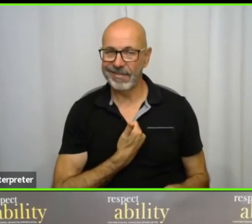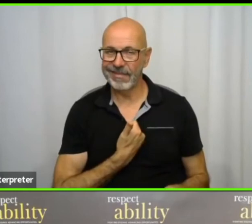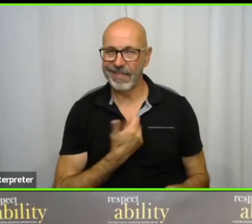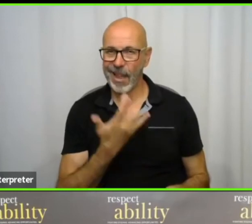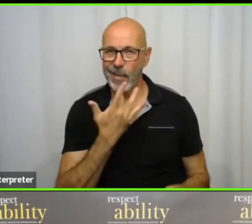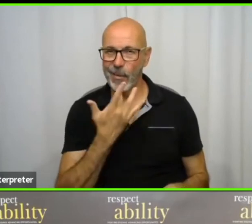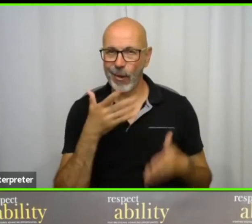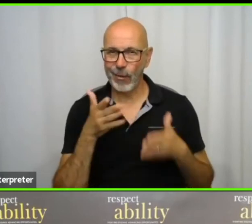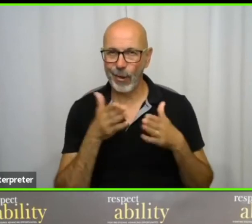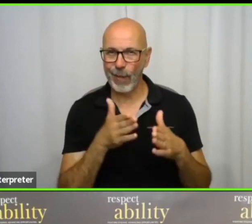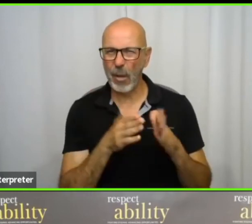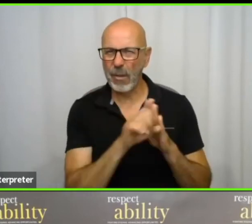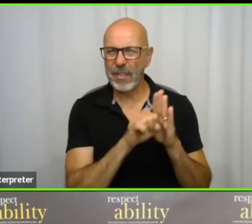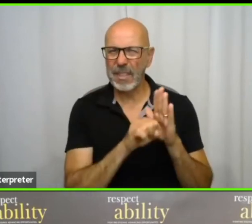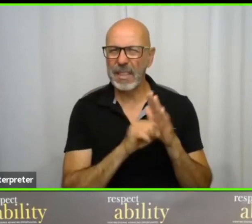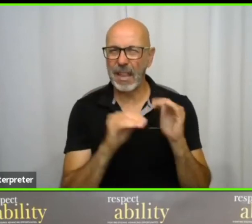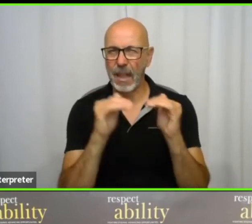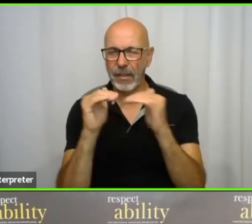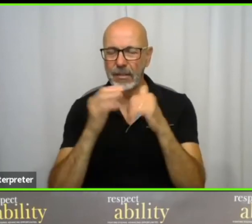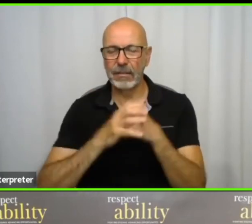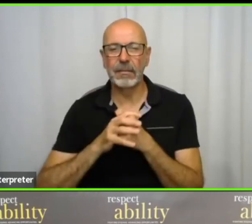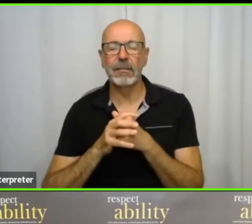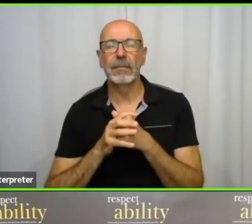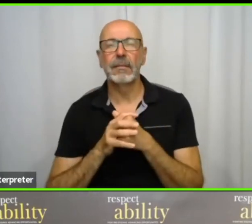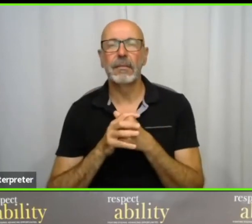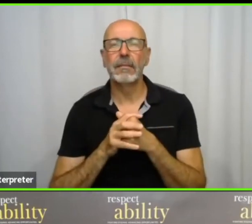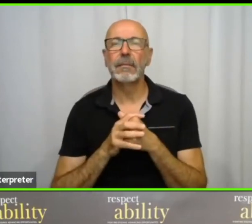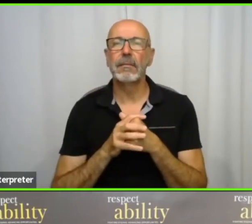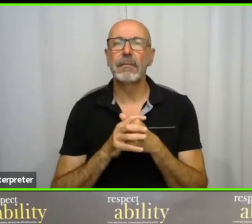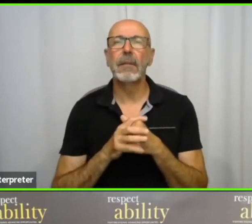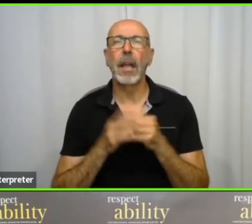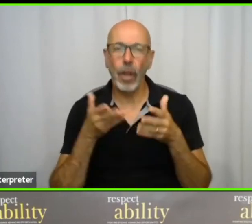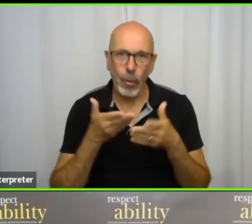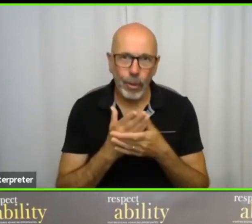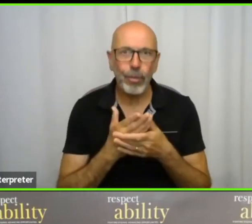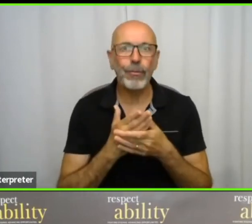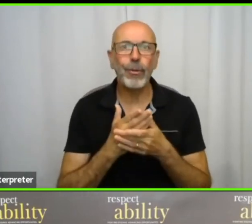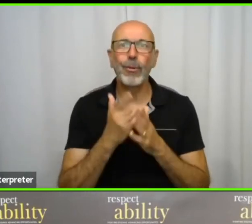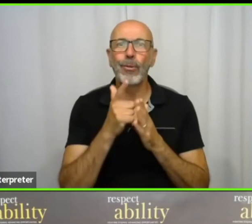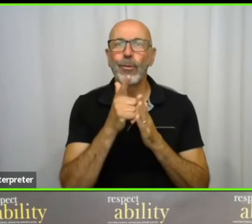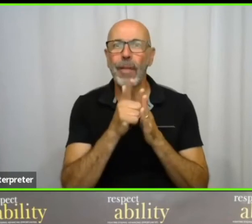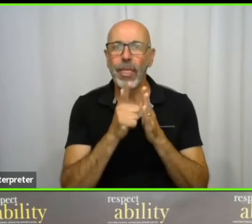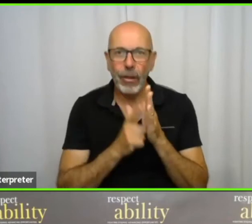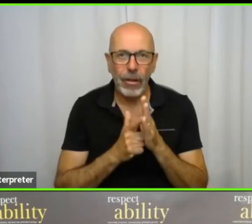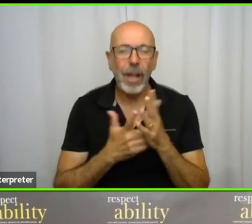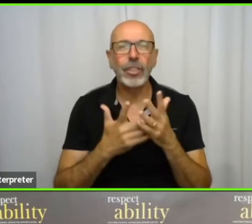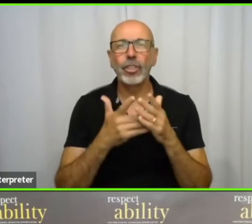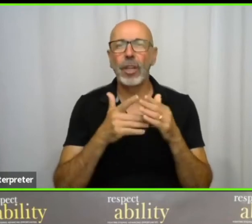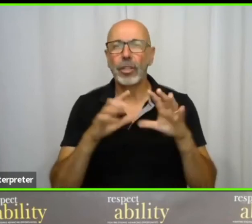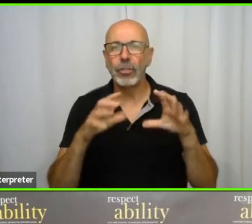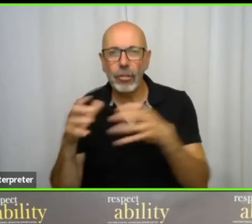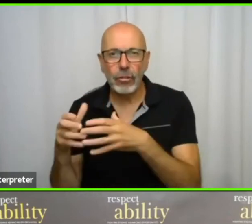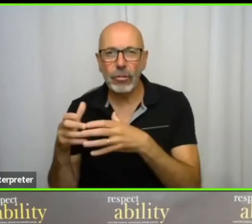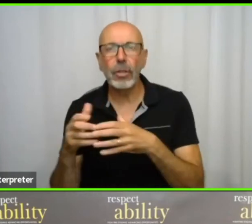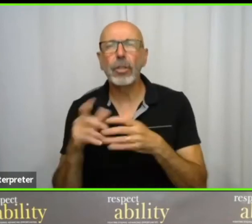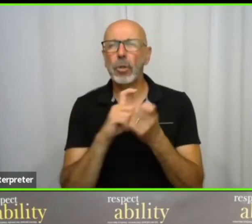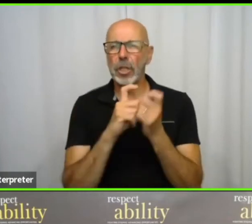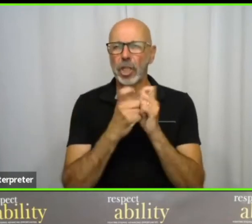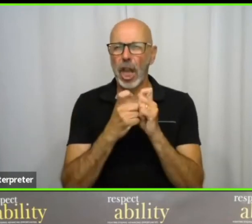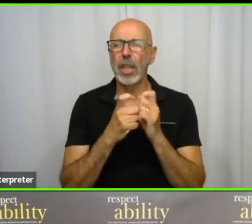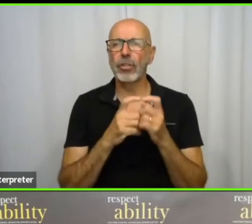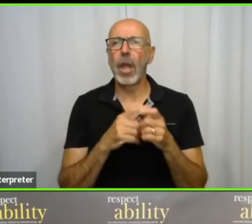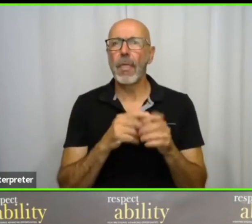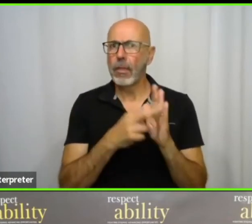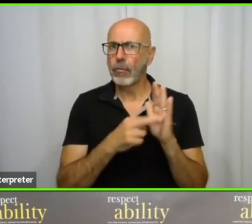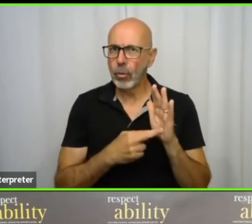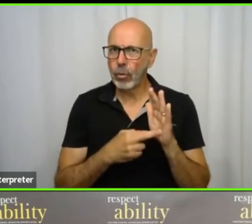of doing the state level at going through the legislature, because you can codify it. You can get the rules put down in